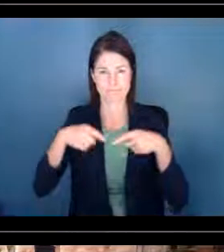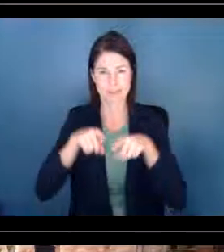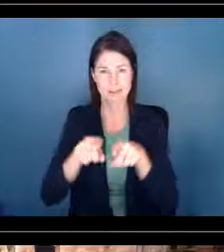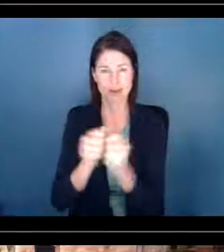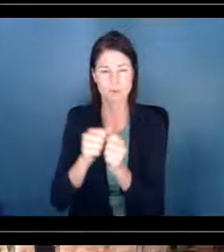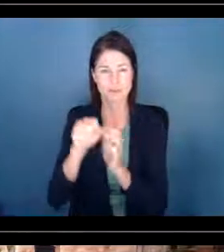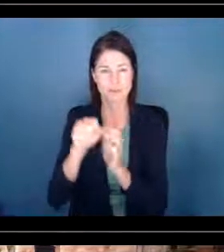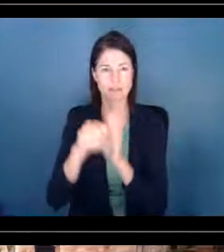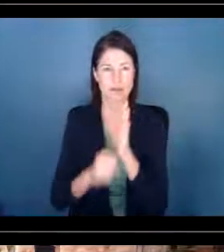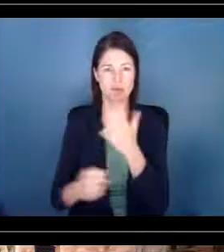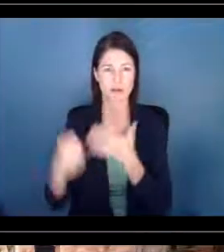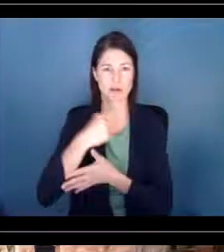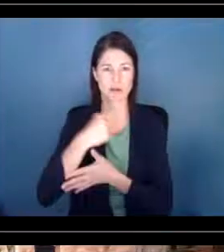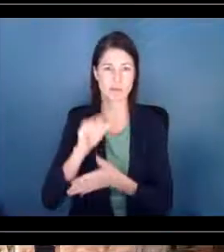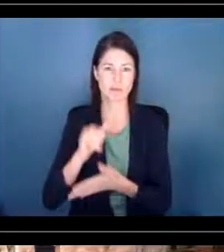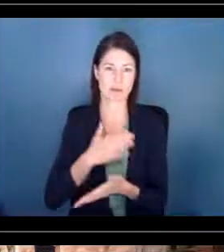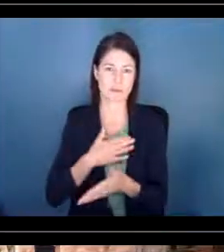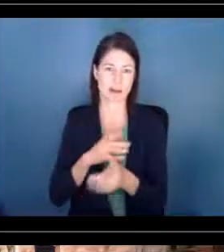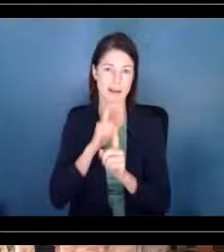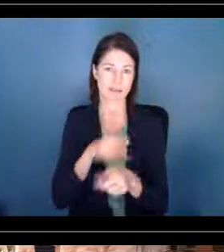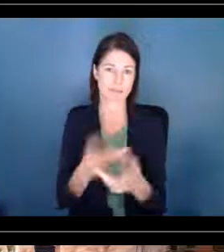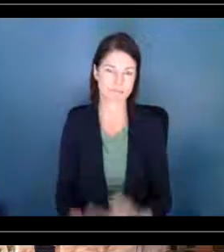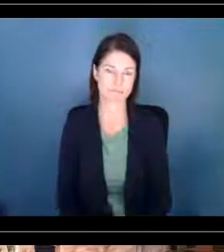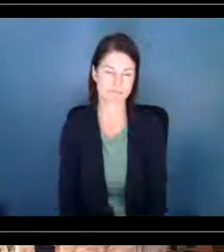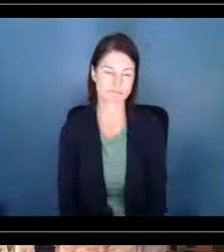answer on these 3 bullets.